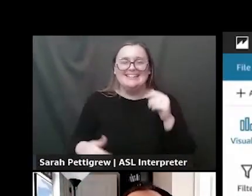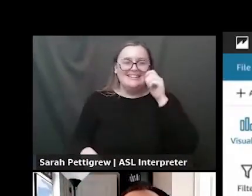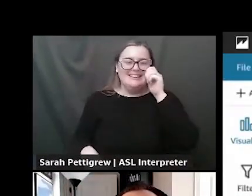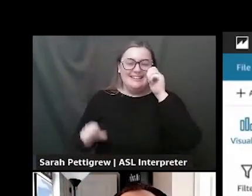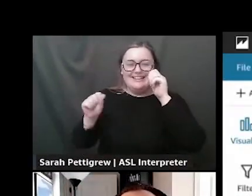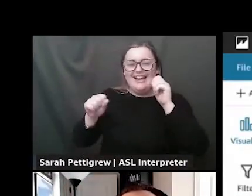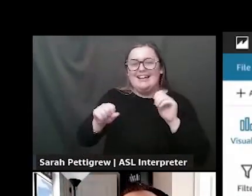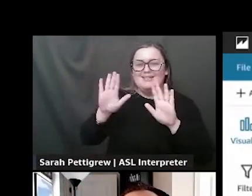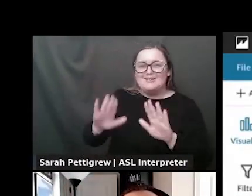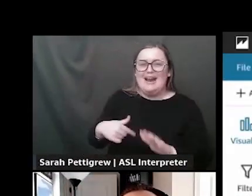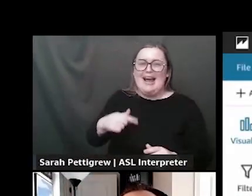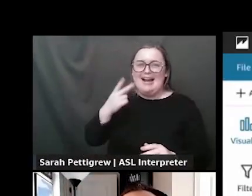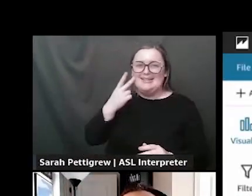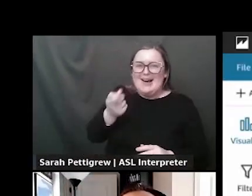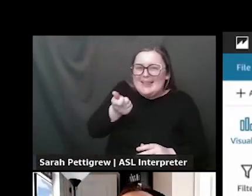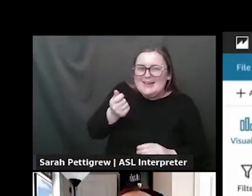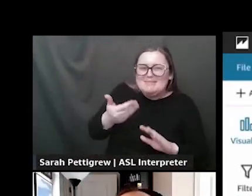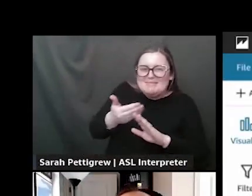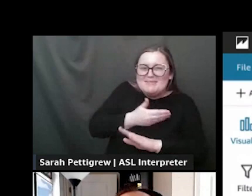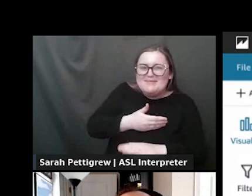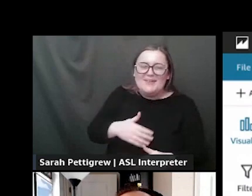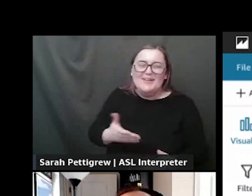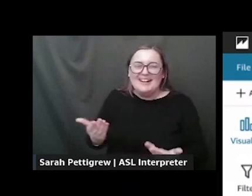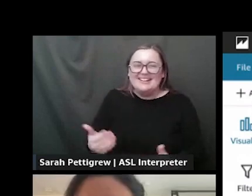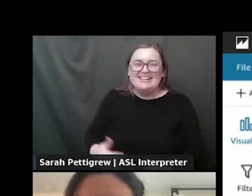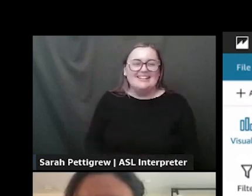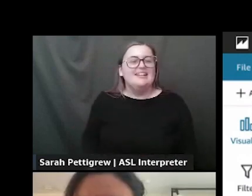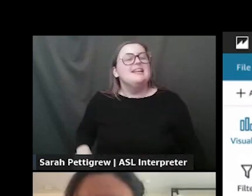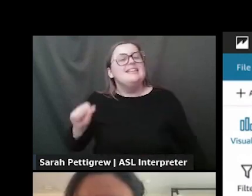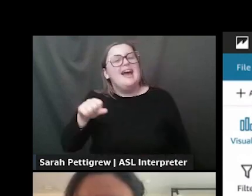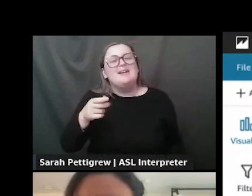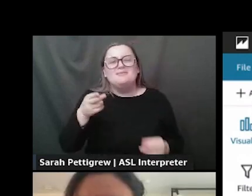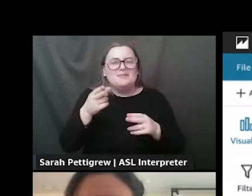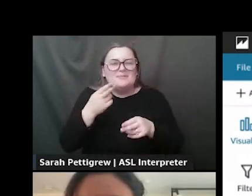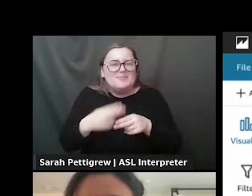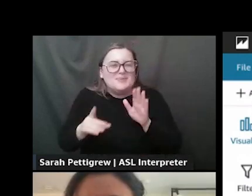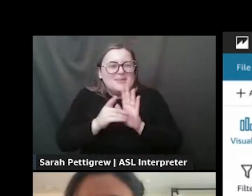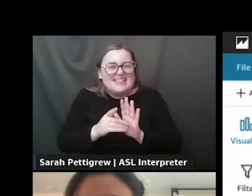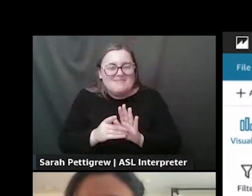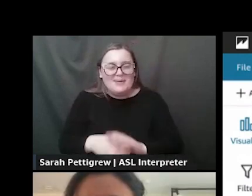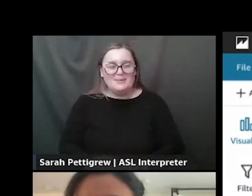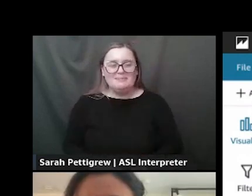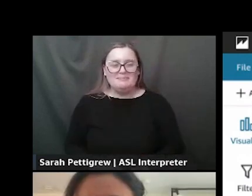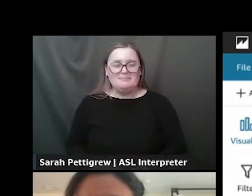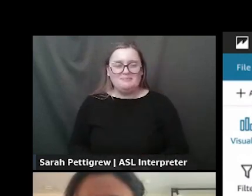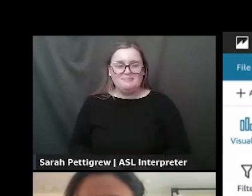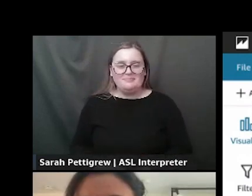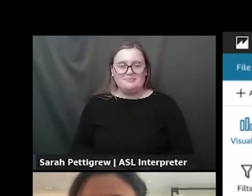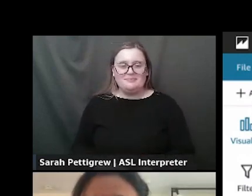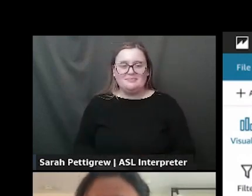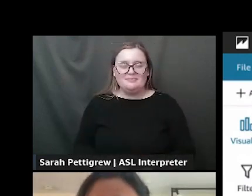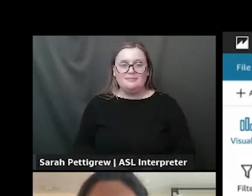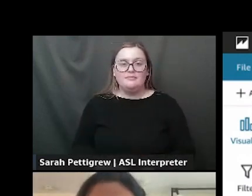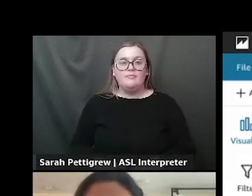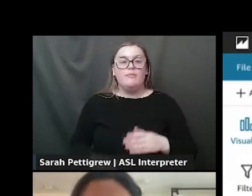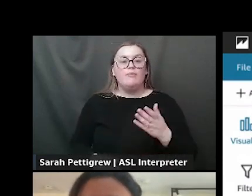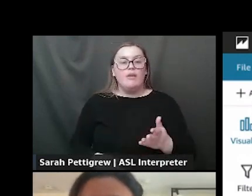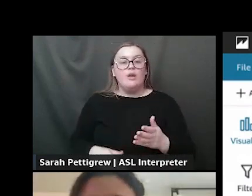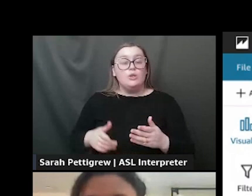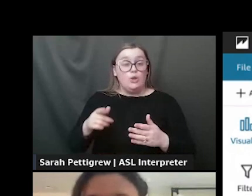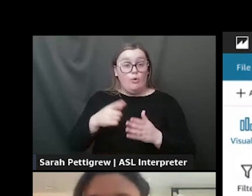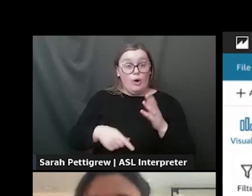bit of it earlier. Sure. All right. Yeah, we're gonna do a little demo here. So what we're looking at here